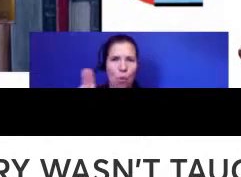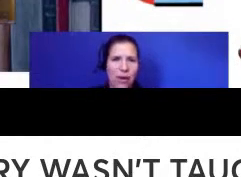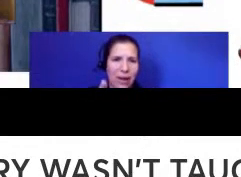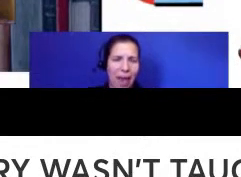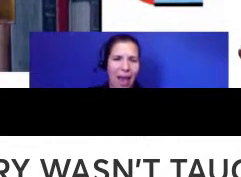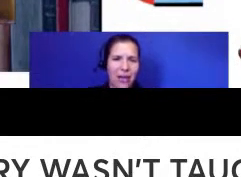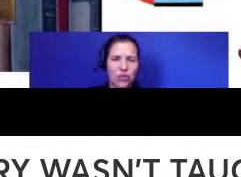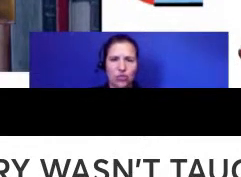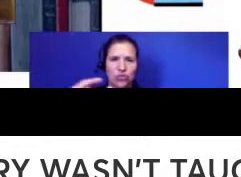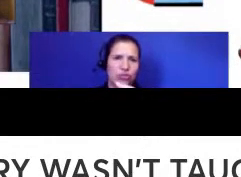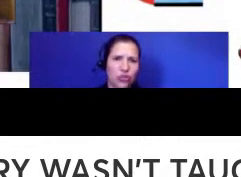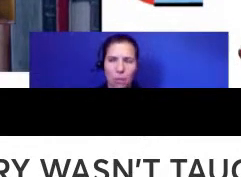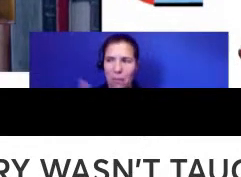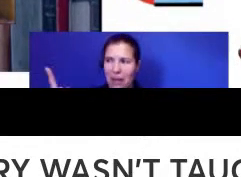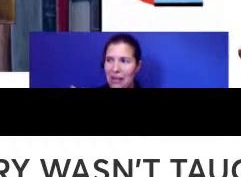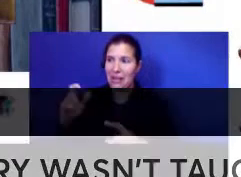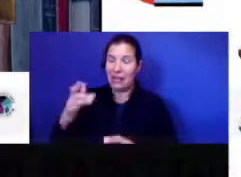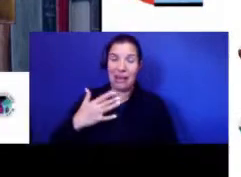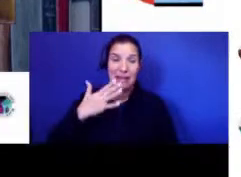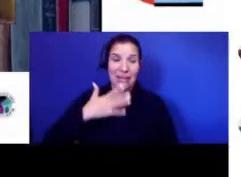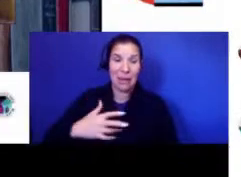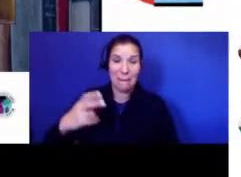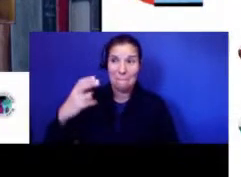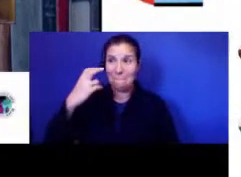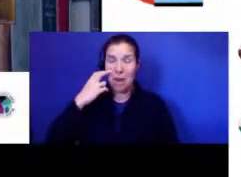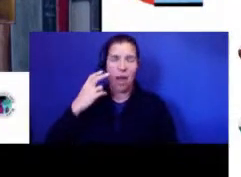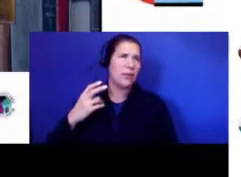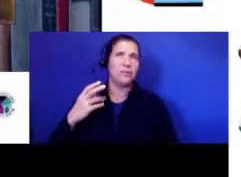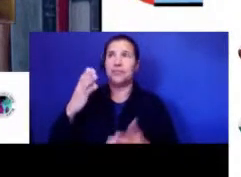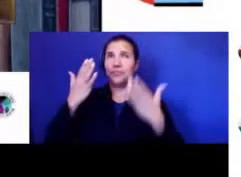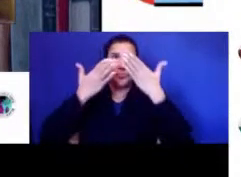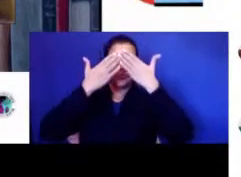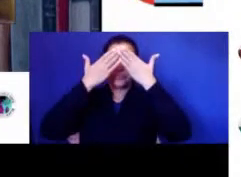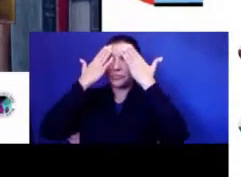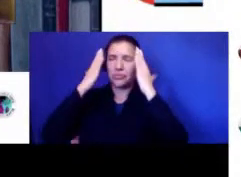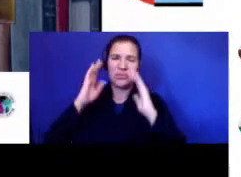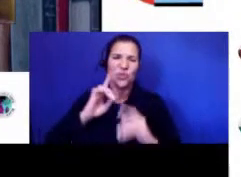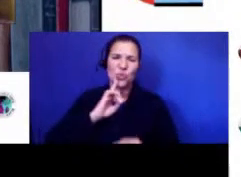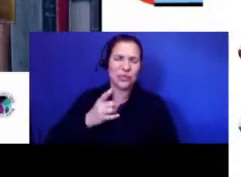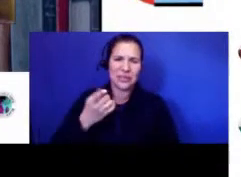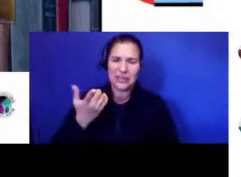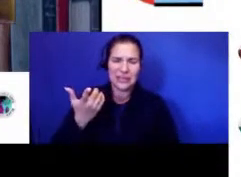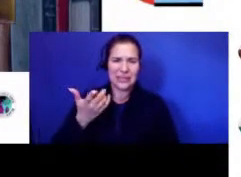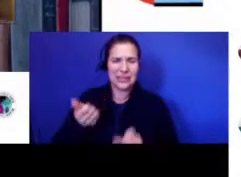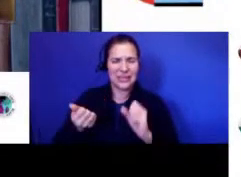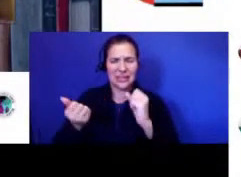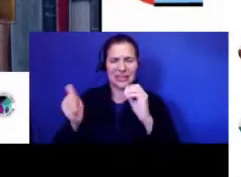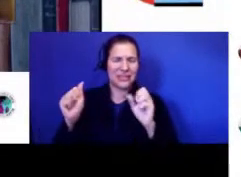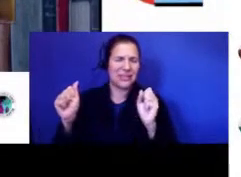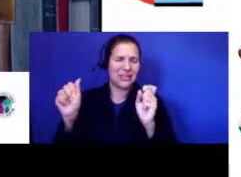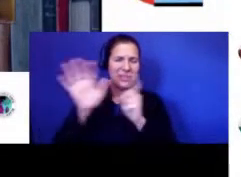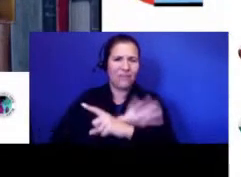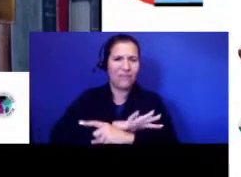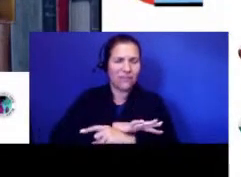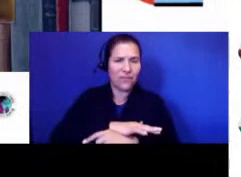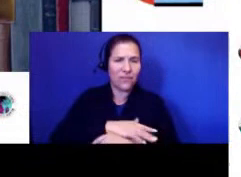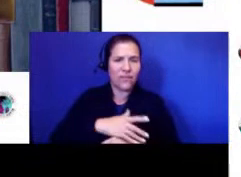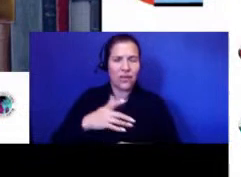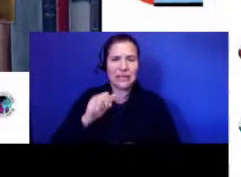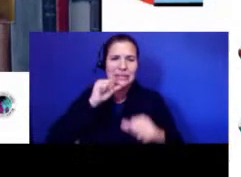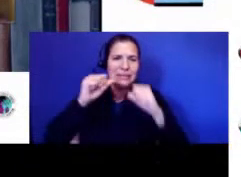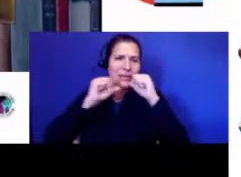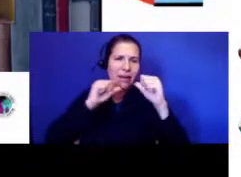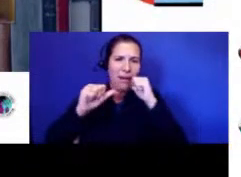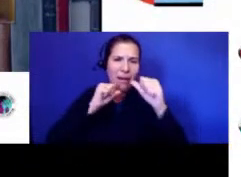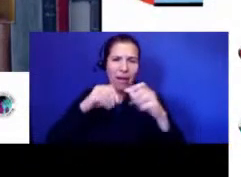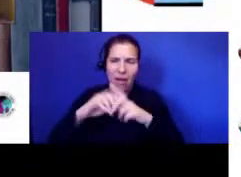unalterable, while colorblindness has been ramped up as a cover up to erase and deny all the hows and